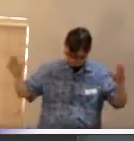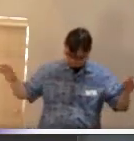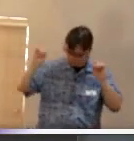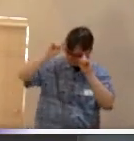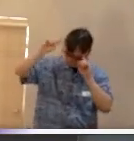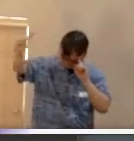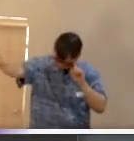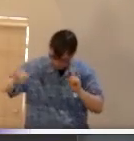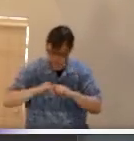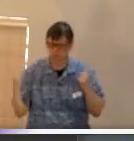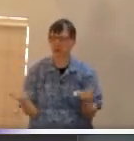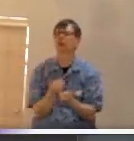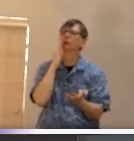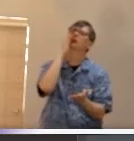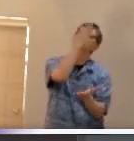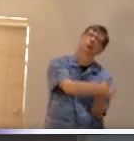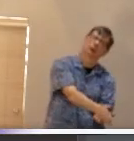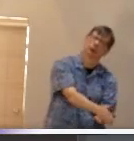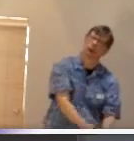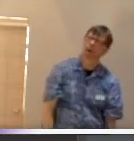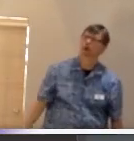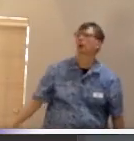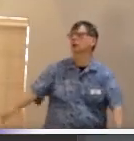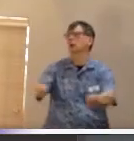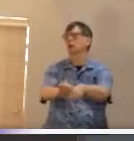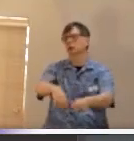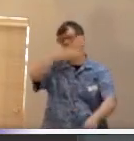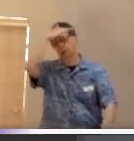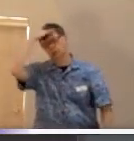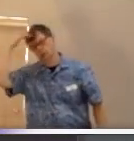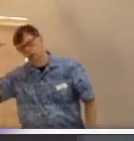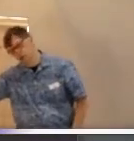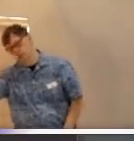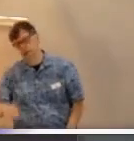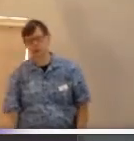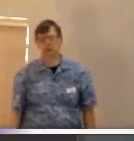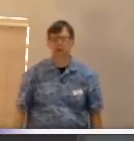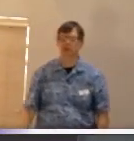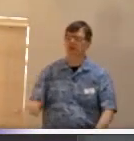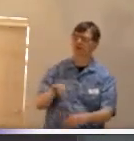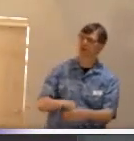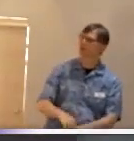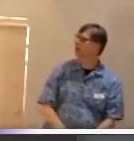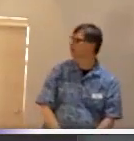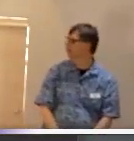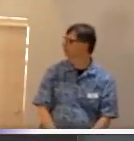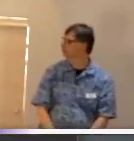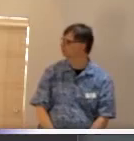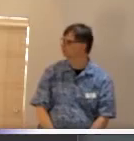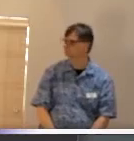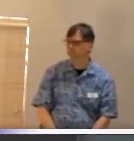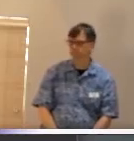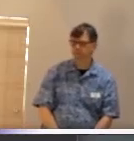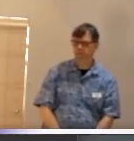immediate experience of your truth. So look, I would really invite you to take a look at his book. I found it fascinating.